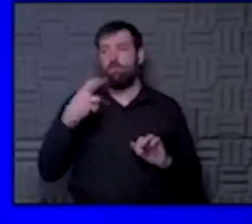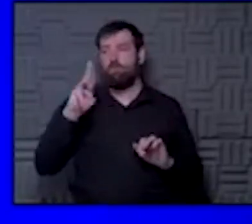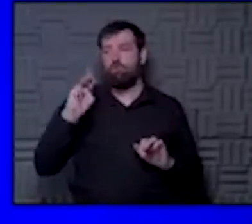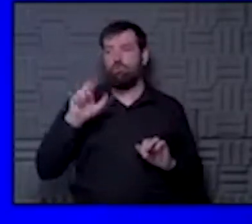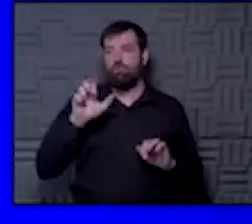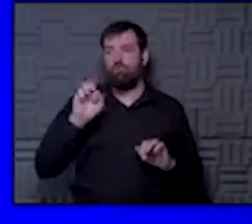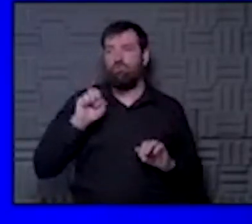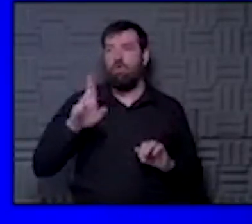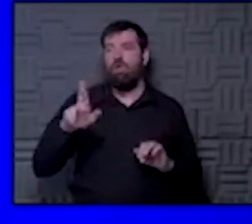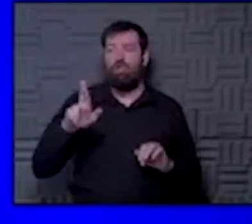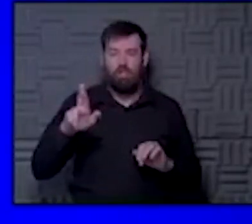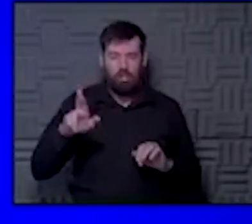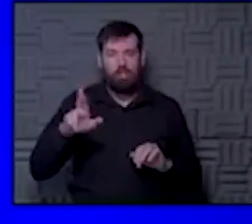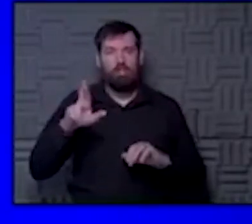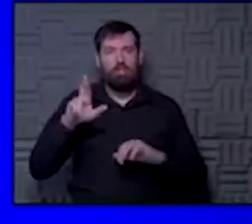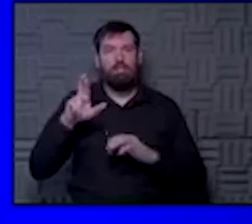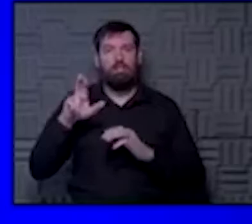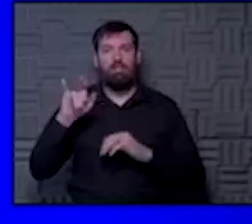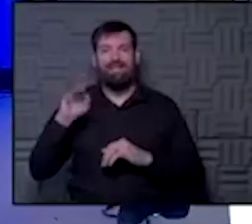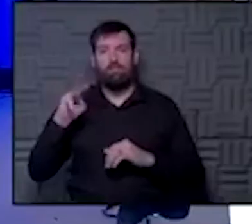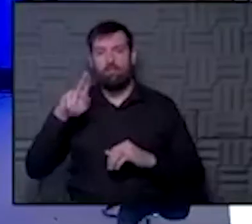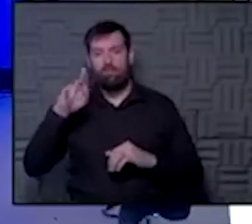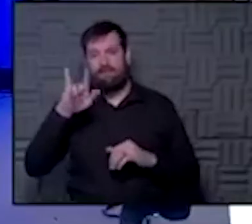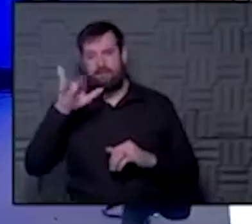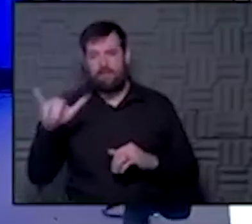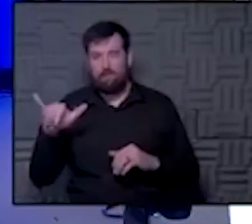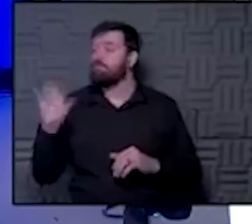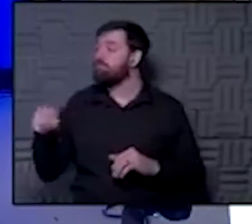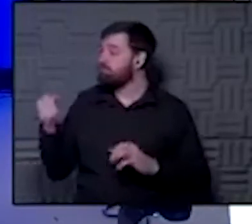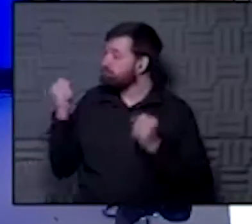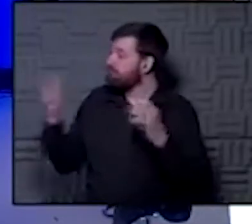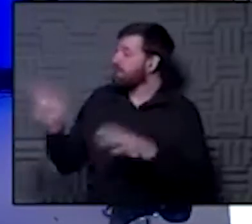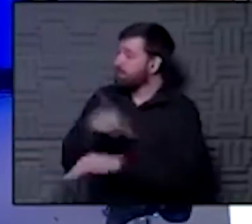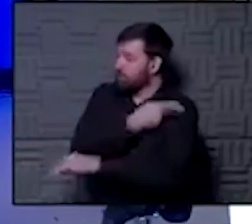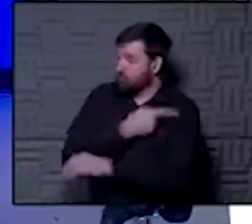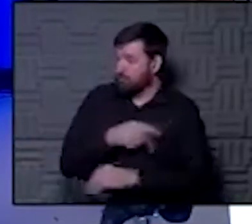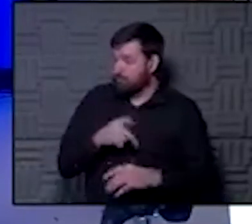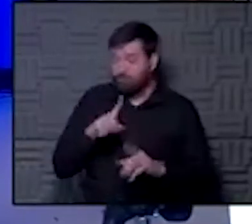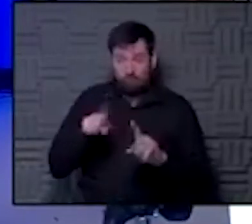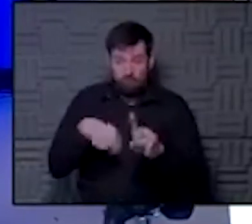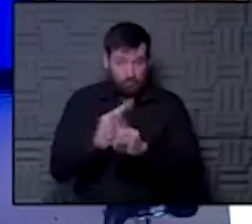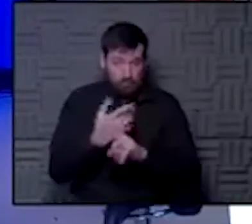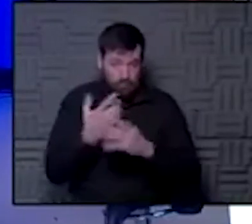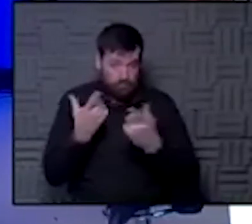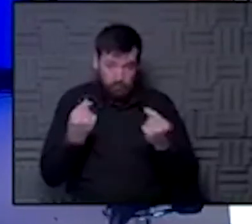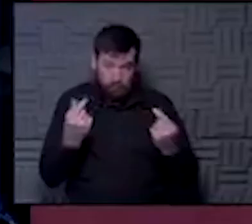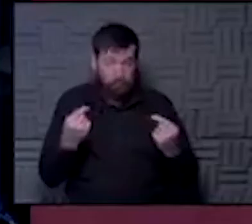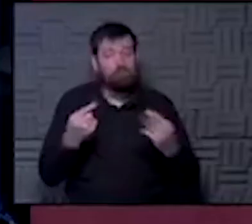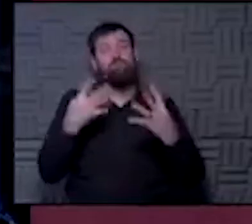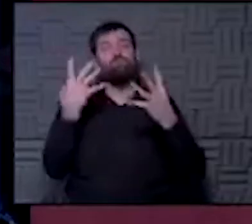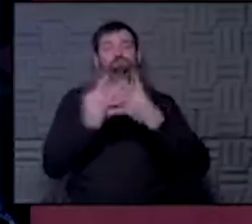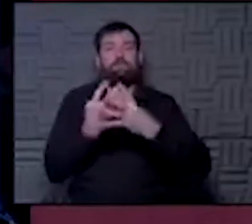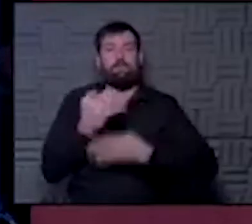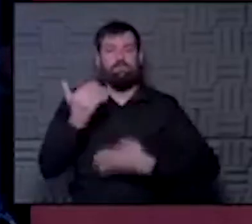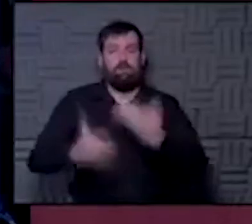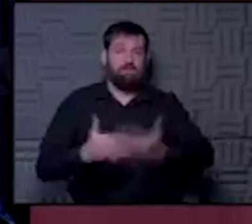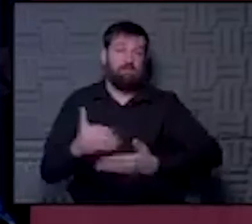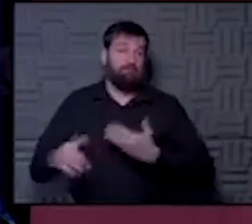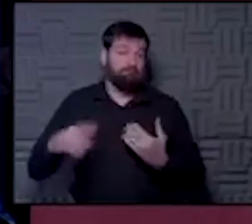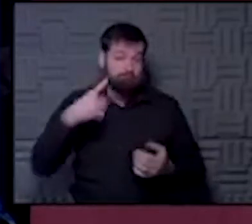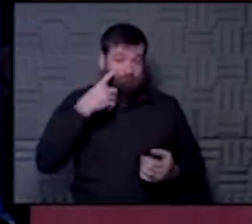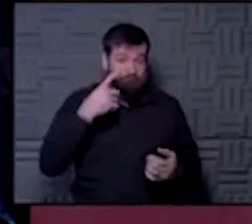immunity or immune deficiency. Yep. Yeah, so I think there are a lot of patients out there, and the only way to know that is to go through the screening process. So if you think you've got it,